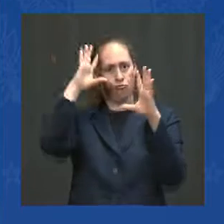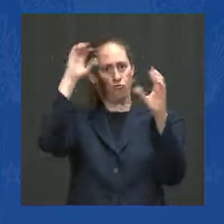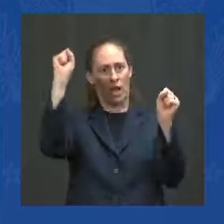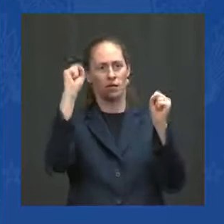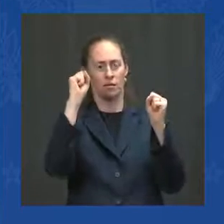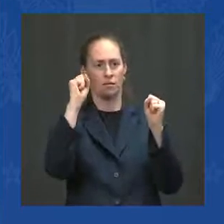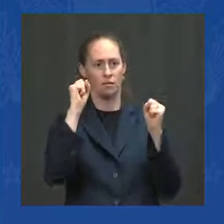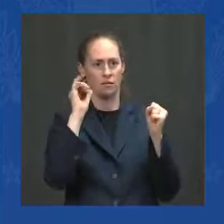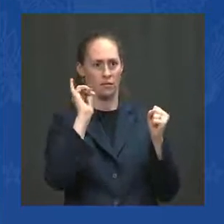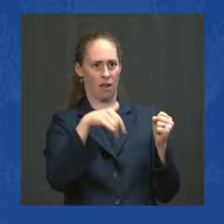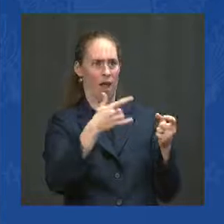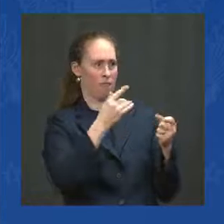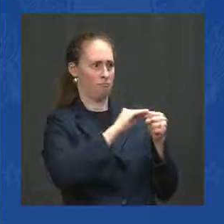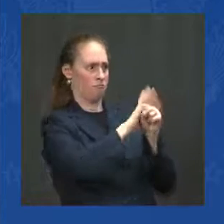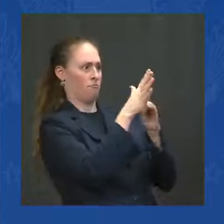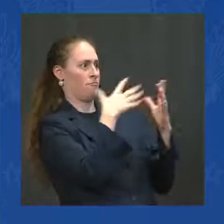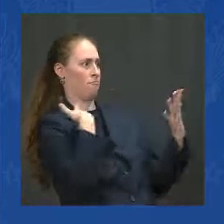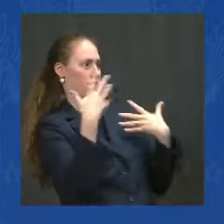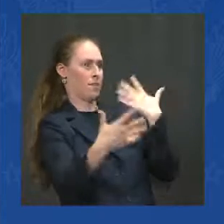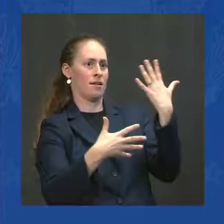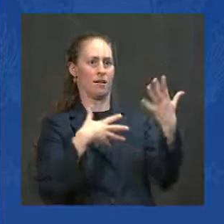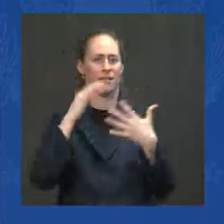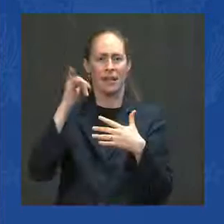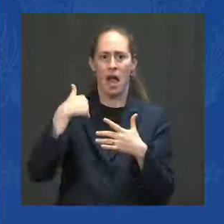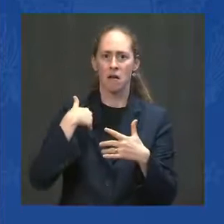that I